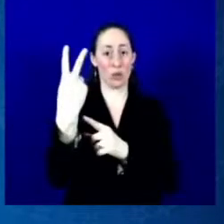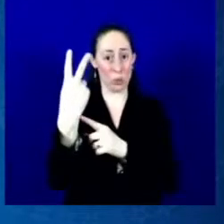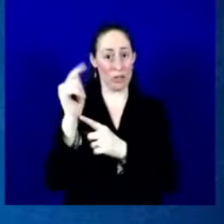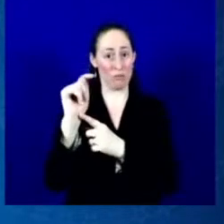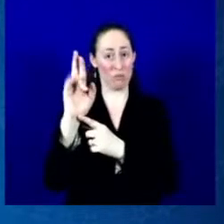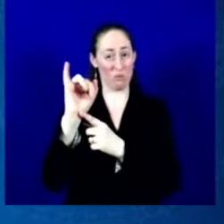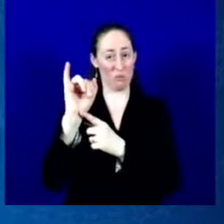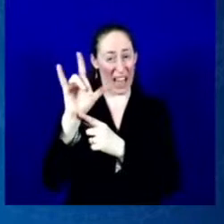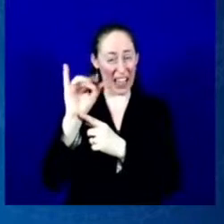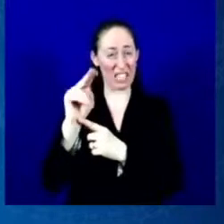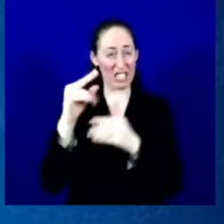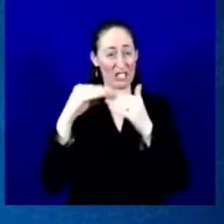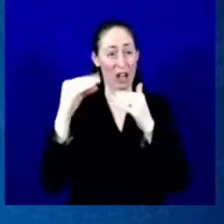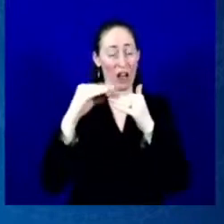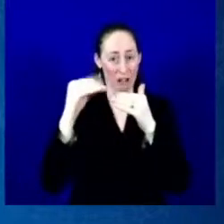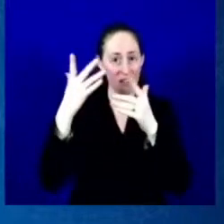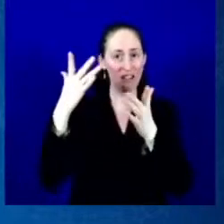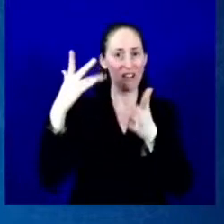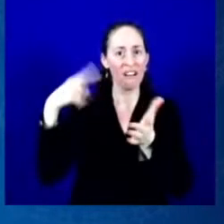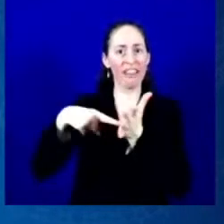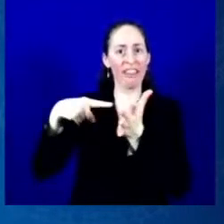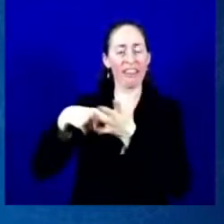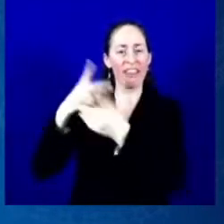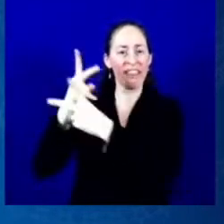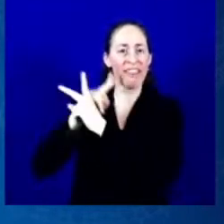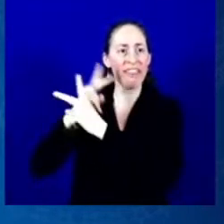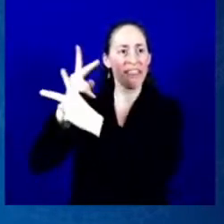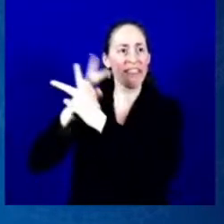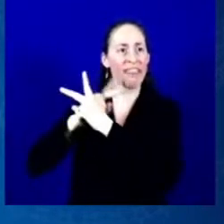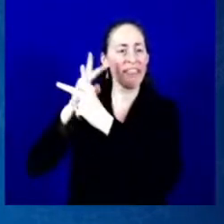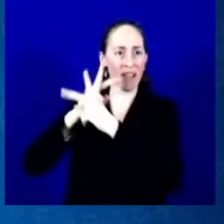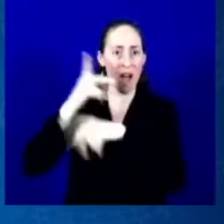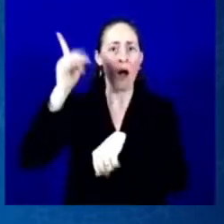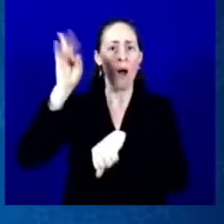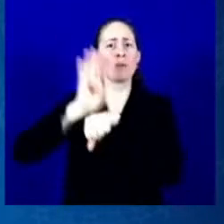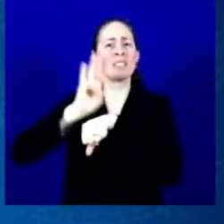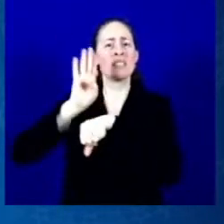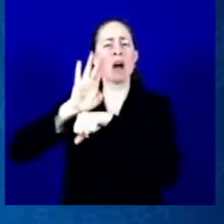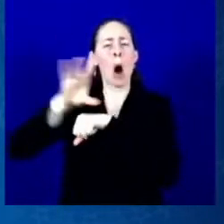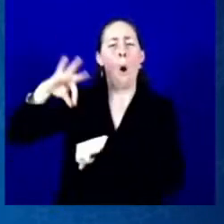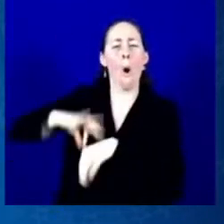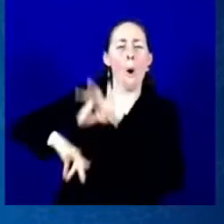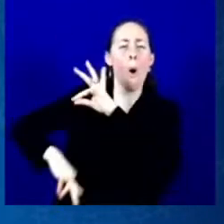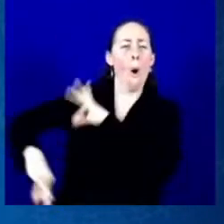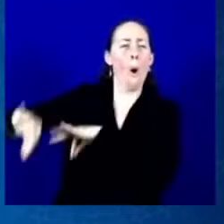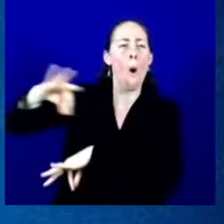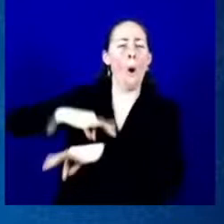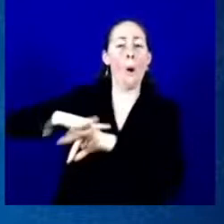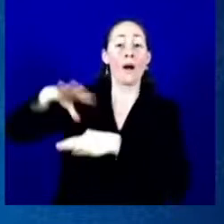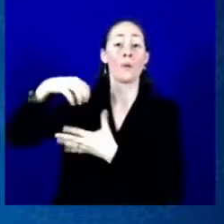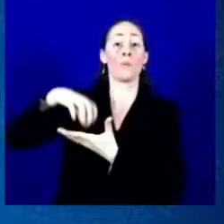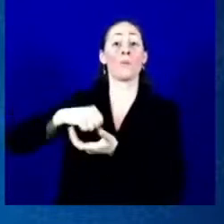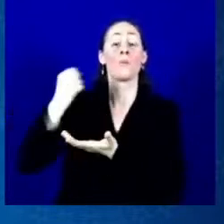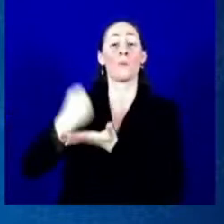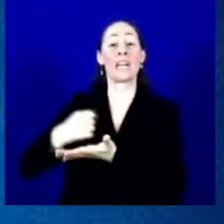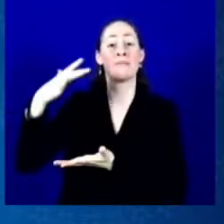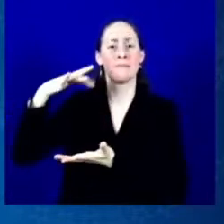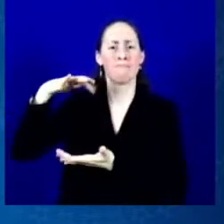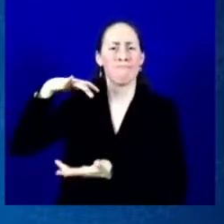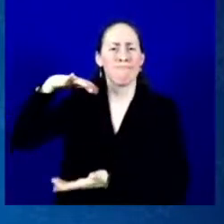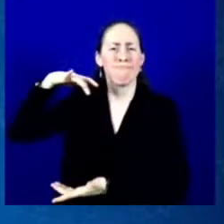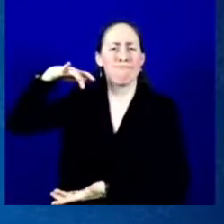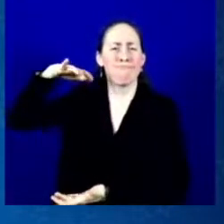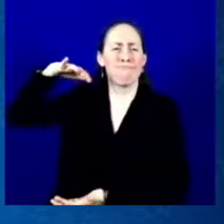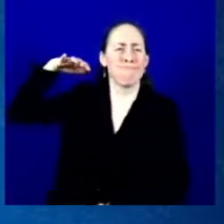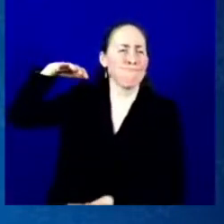It was a huge windfall for corporate America and those at the very top. Instead of using the tax saving to raise wages and